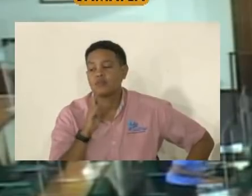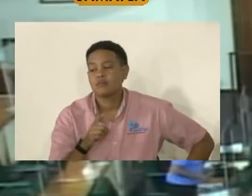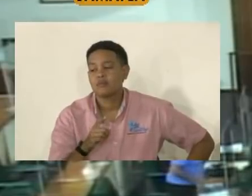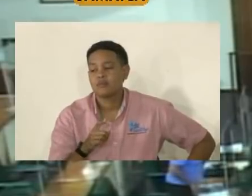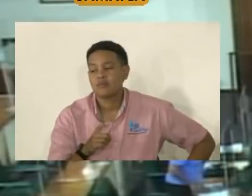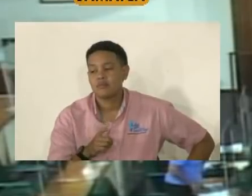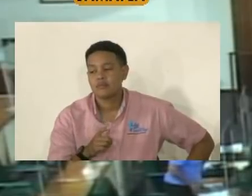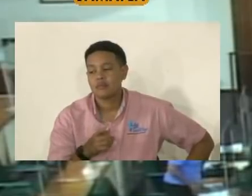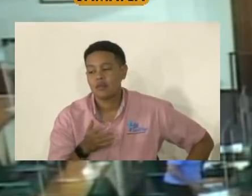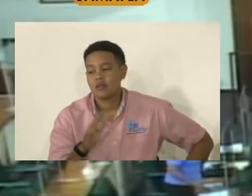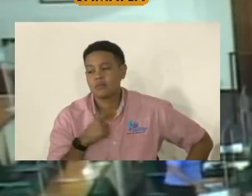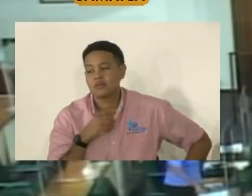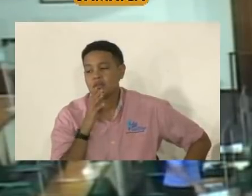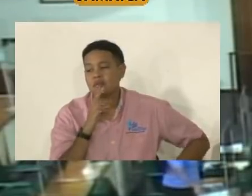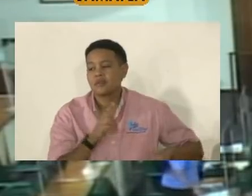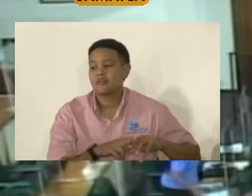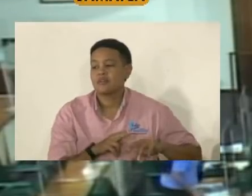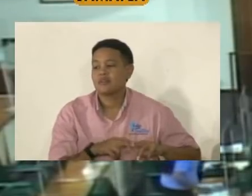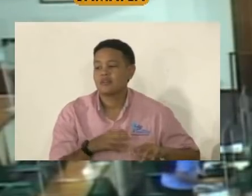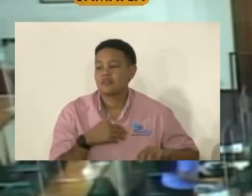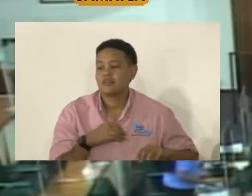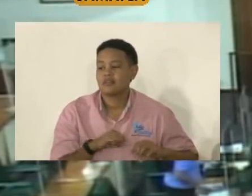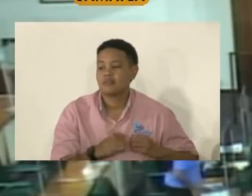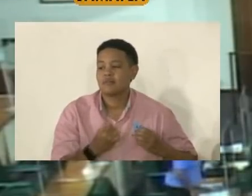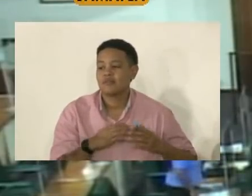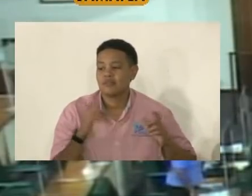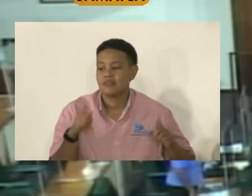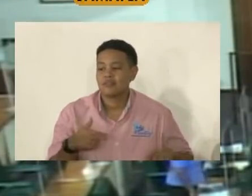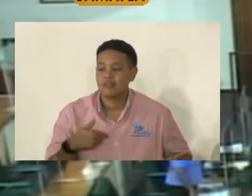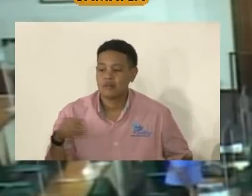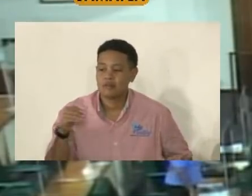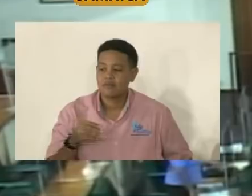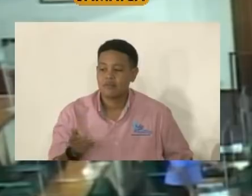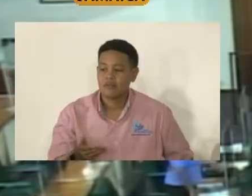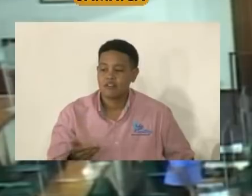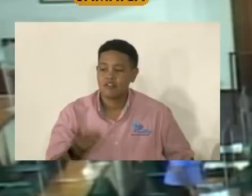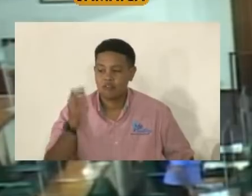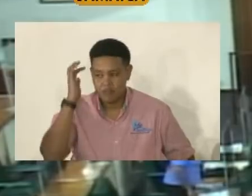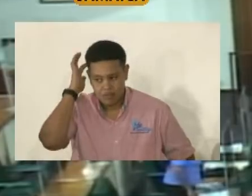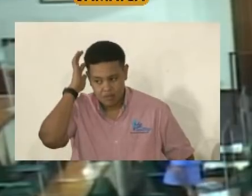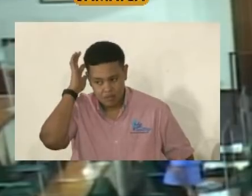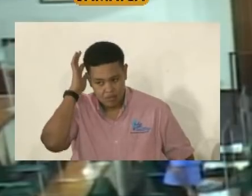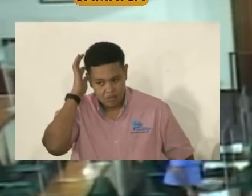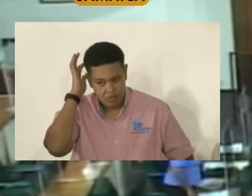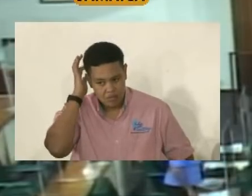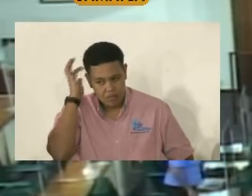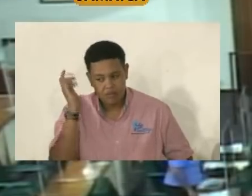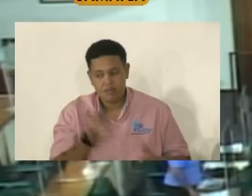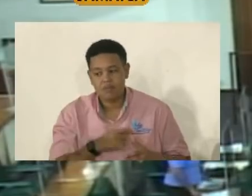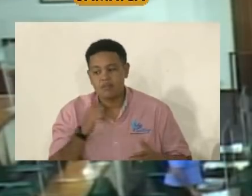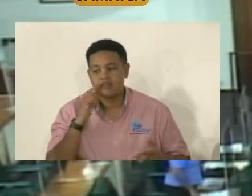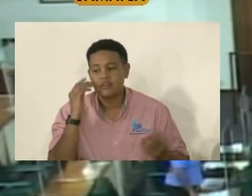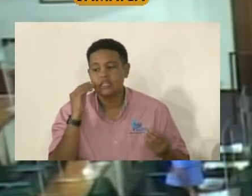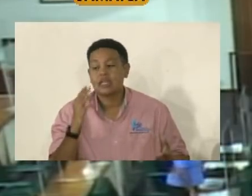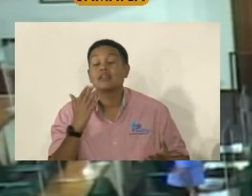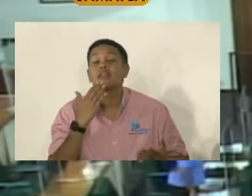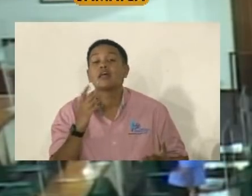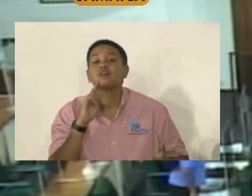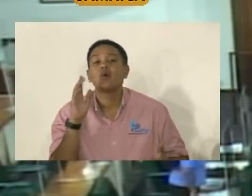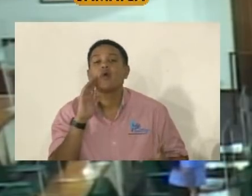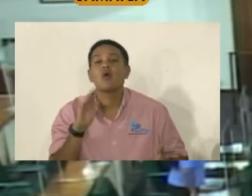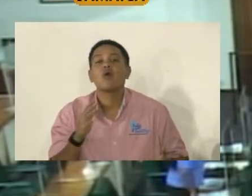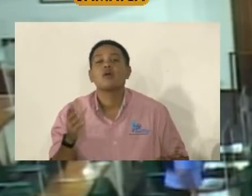that's not my own. Mine has a broken barrier, so I'm here. Let me first just say thank you to everyone.